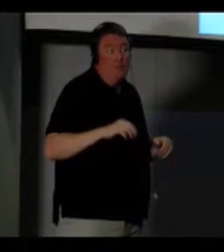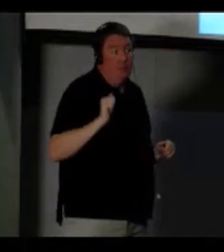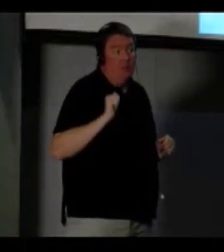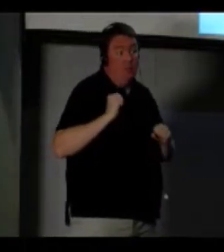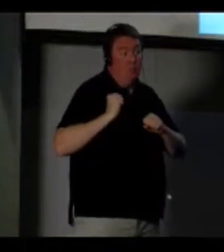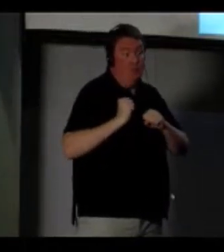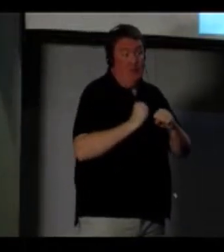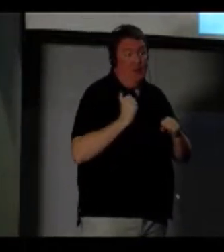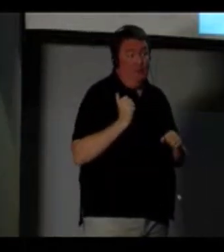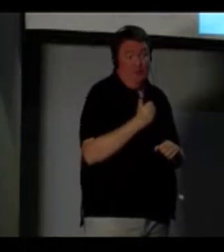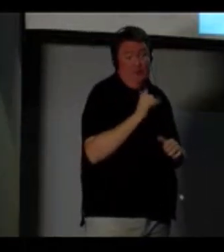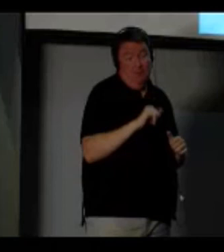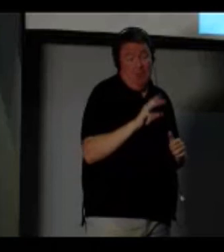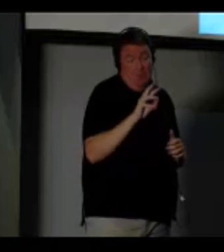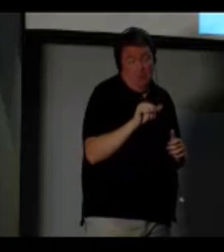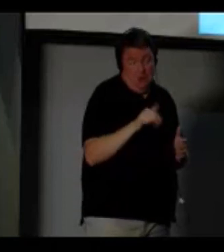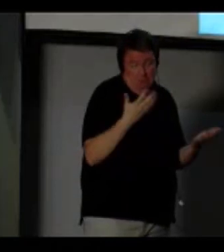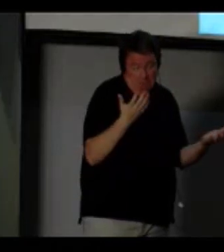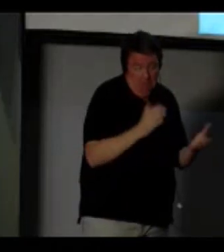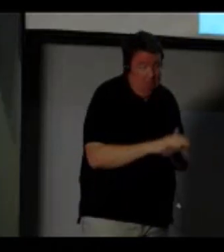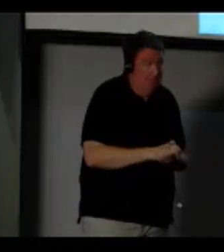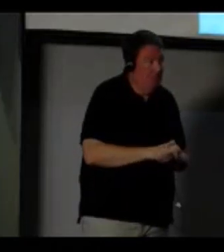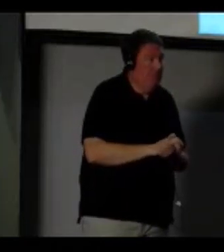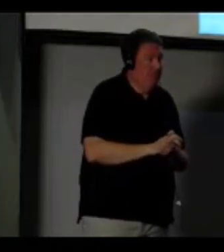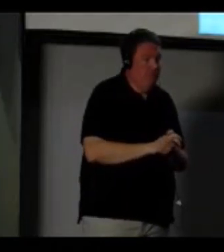when it puts its assets out there.